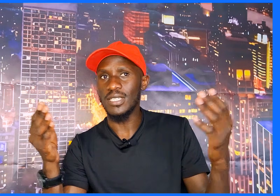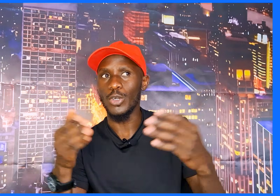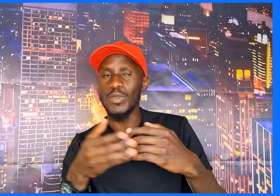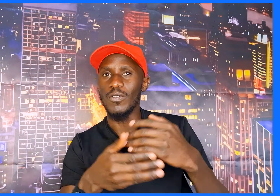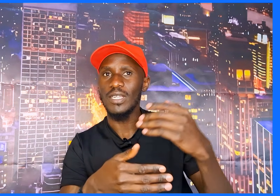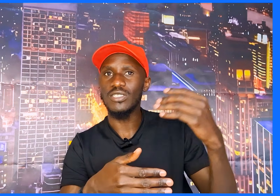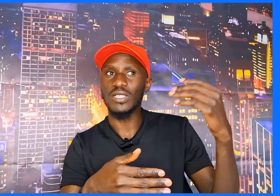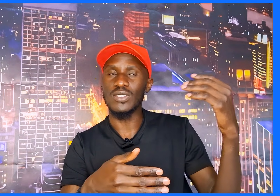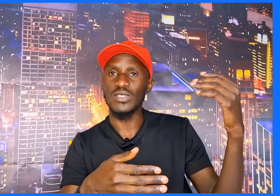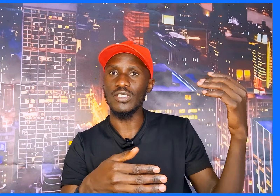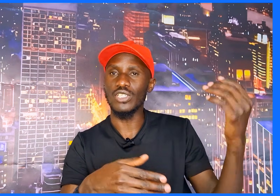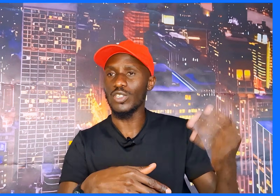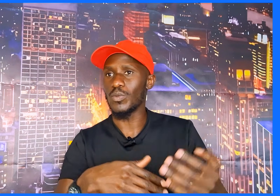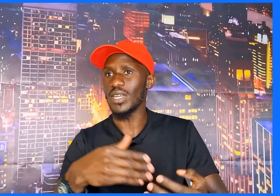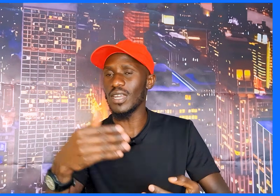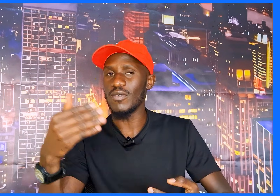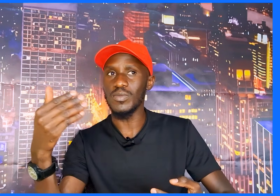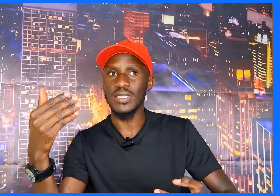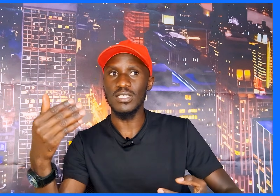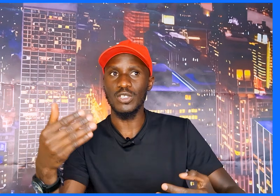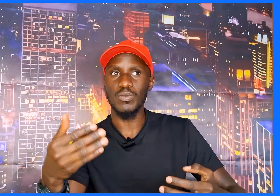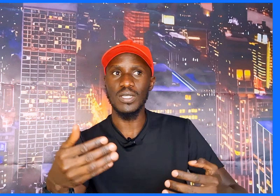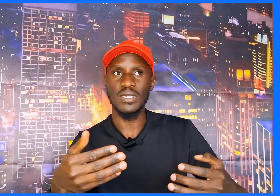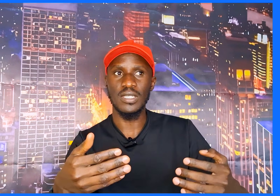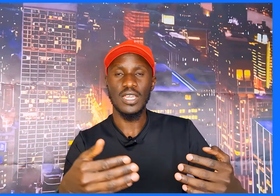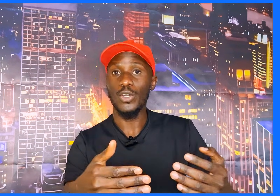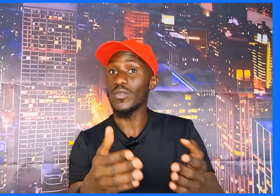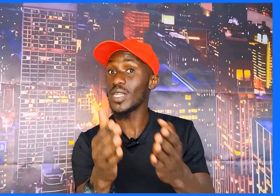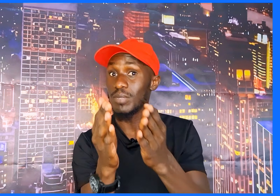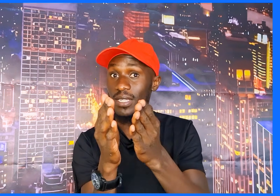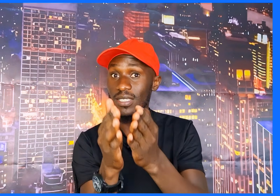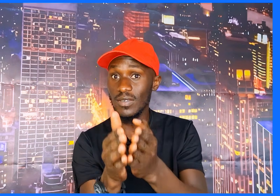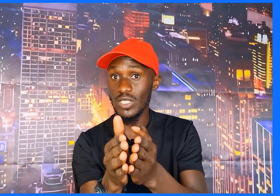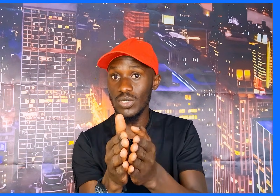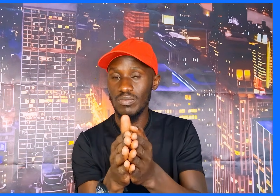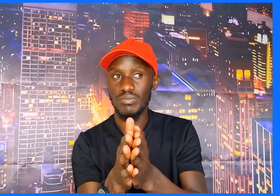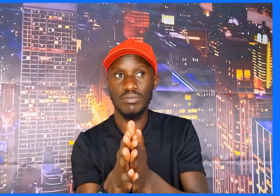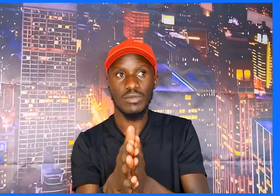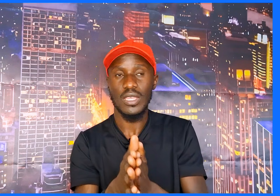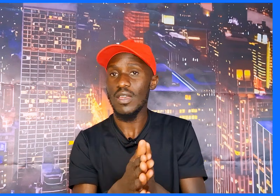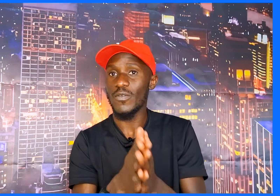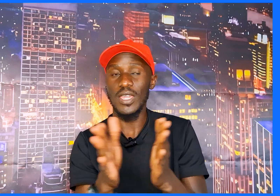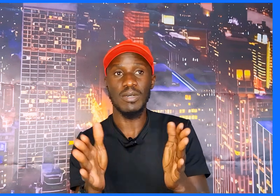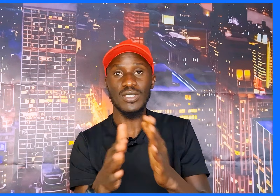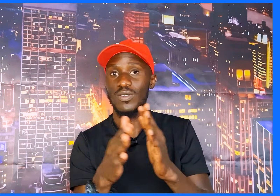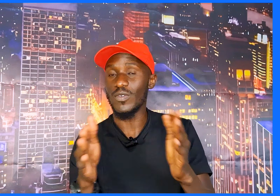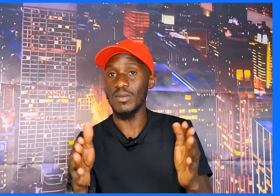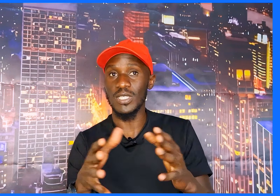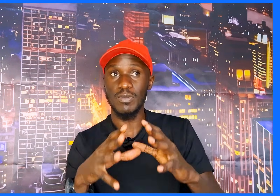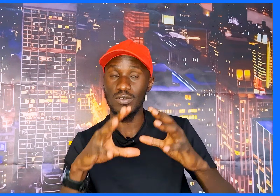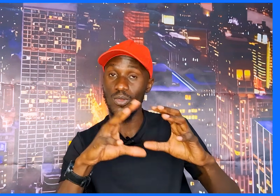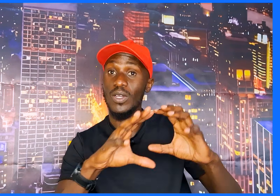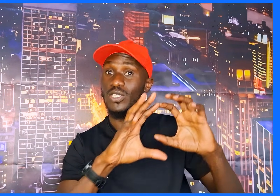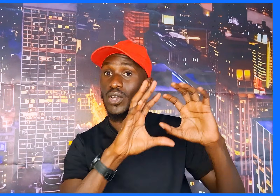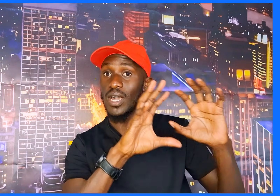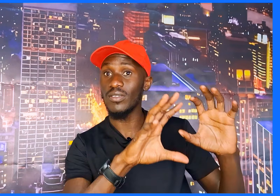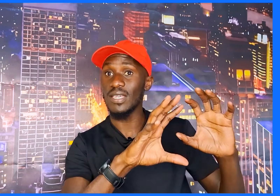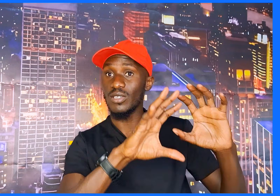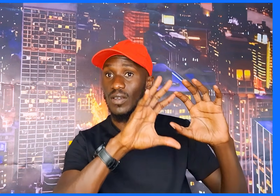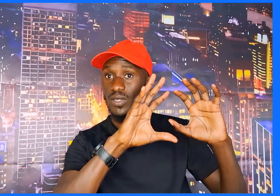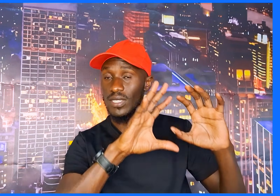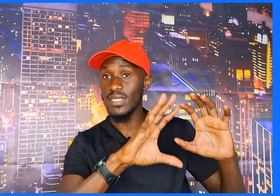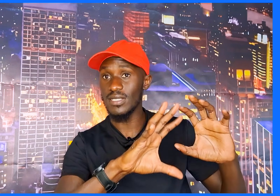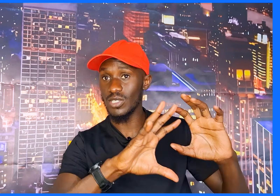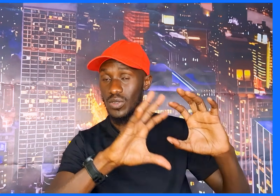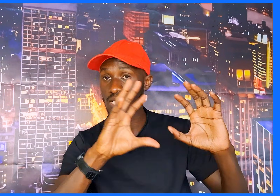you're operating, it could be a financial institution, it could be a government, could even be an individual. Famous, not famous, but so long as you're out